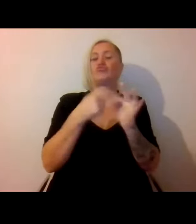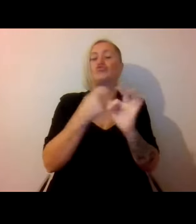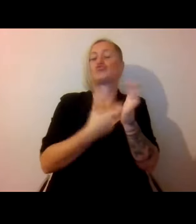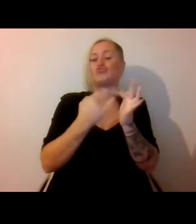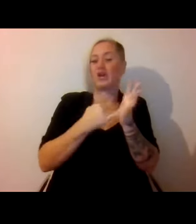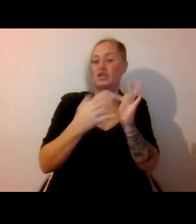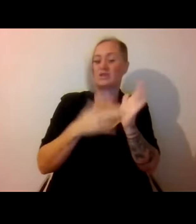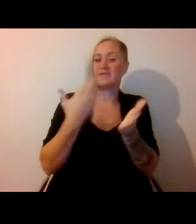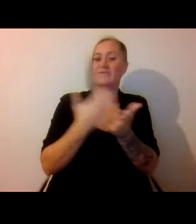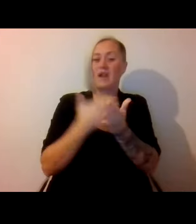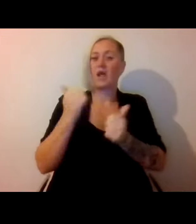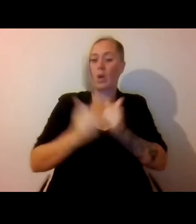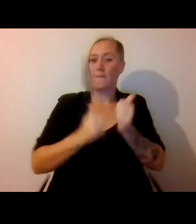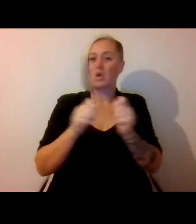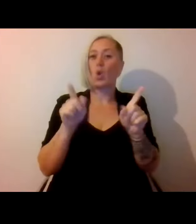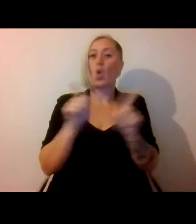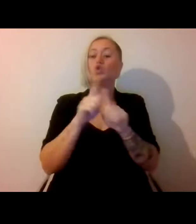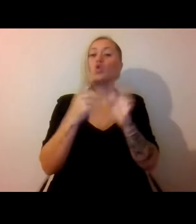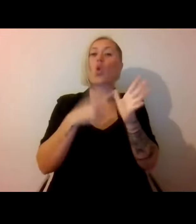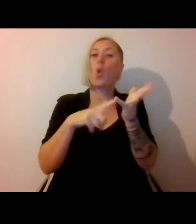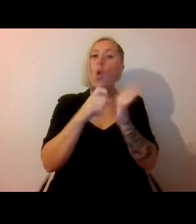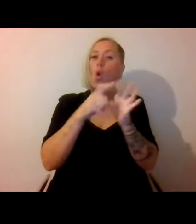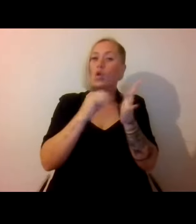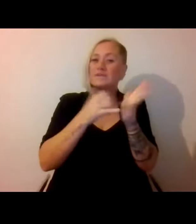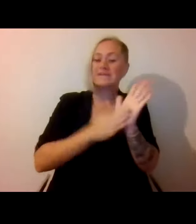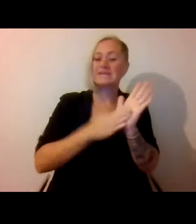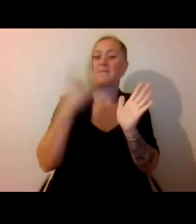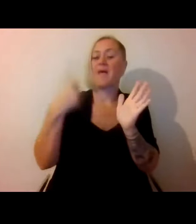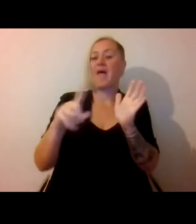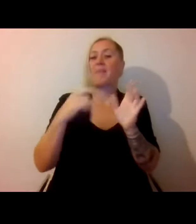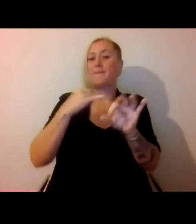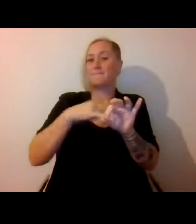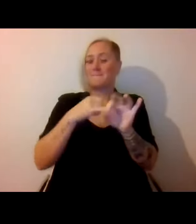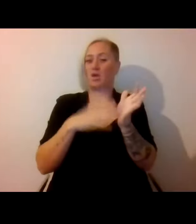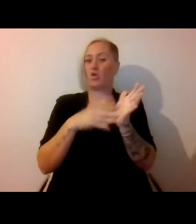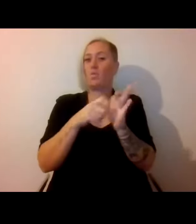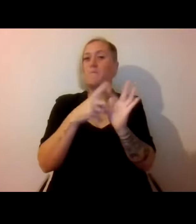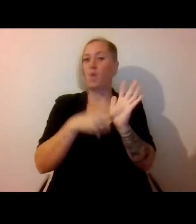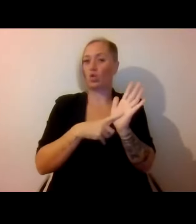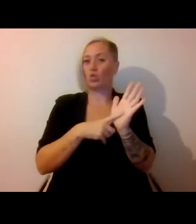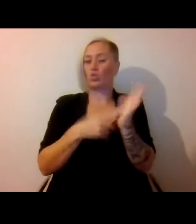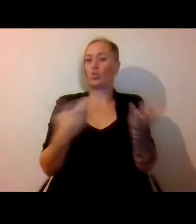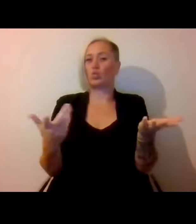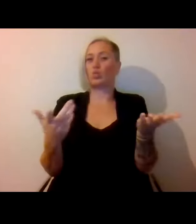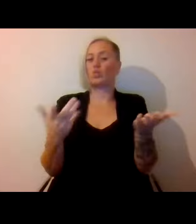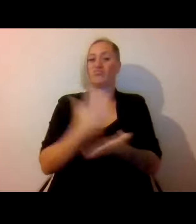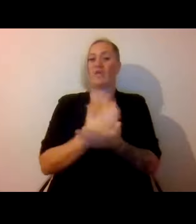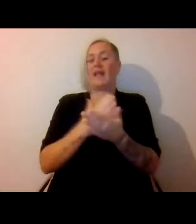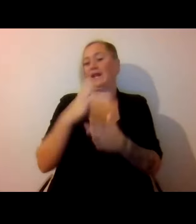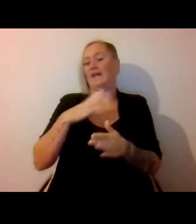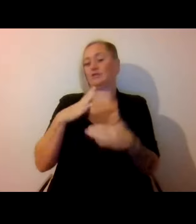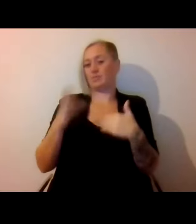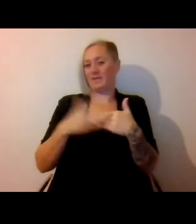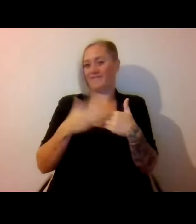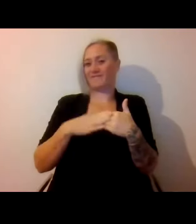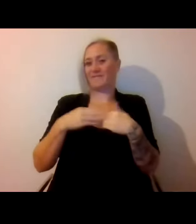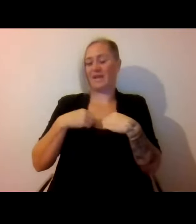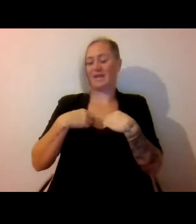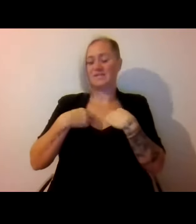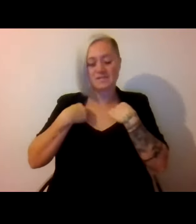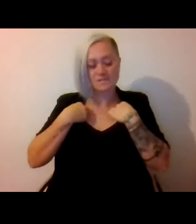There's also autism and a medical model to deal with that definitely needs to be fixed. And this makes deaf